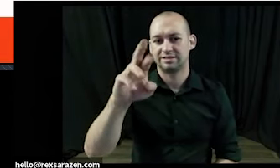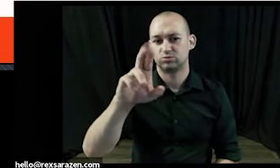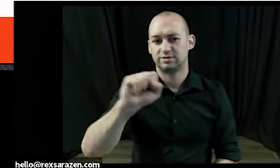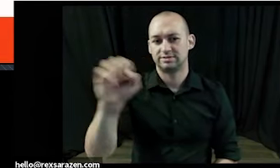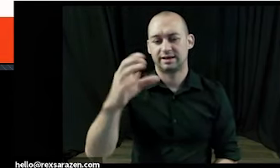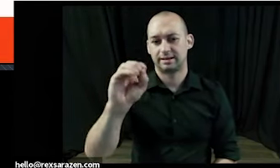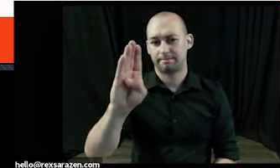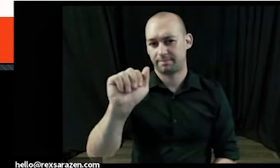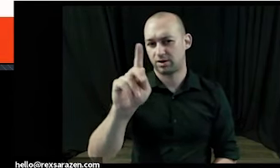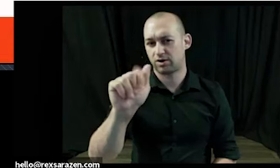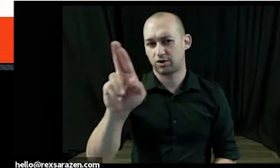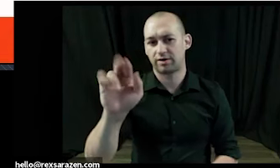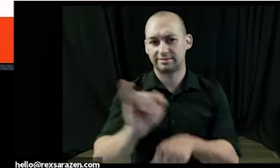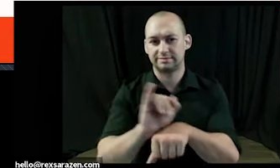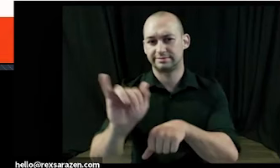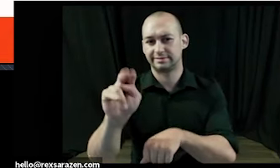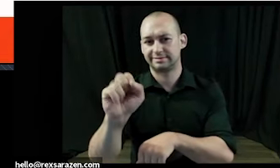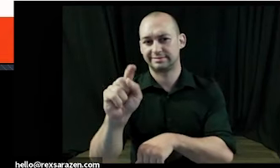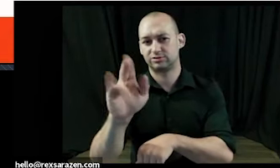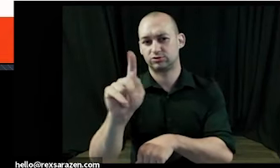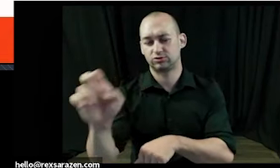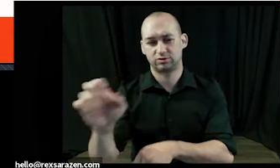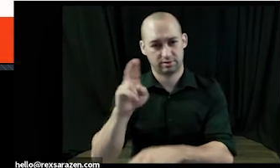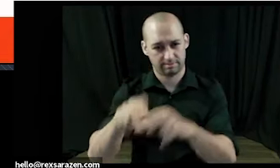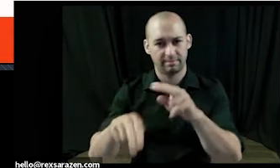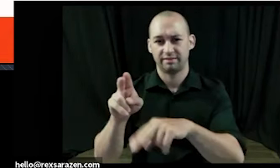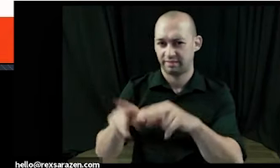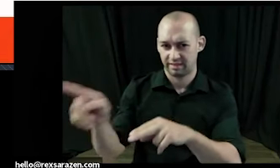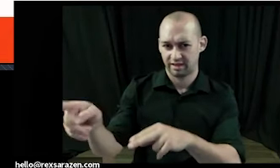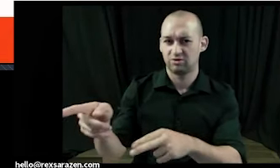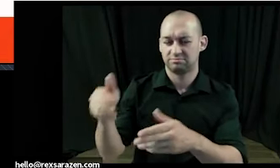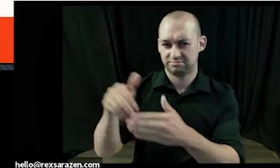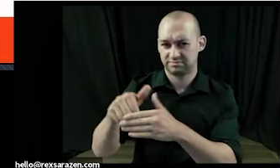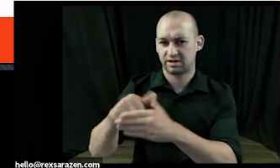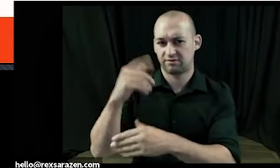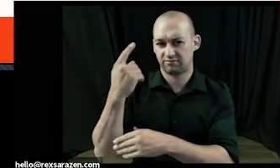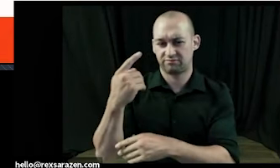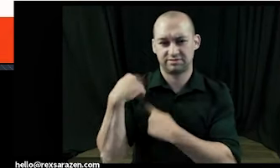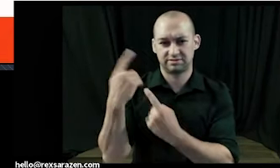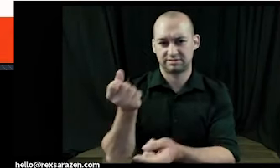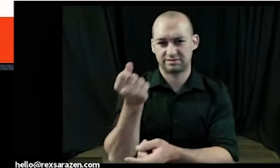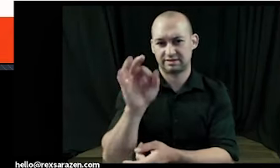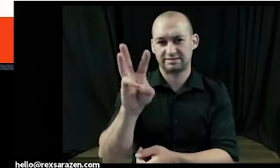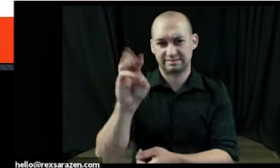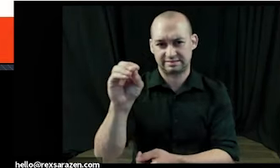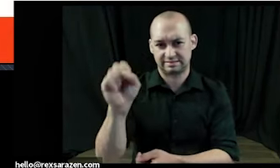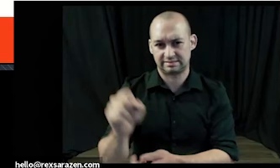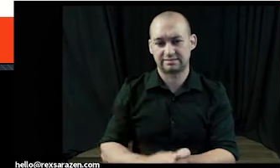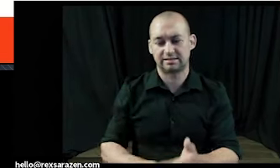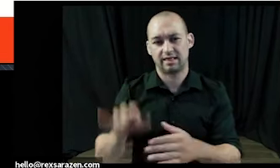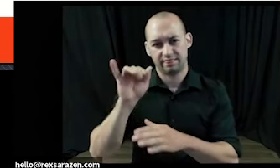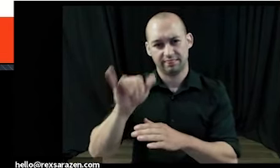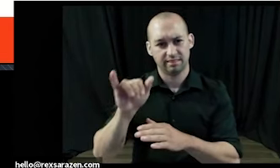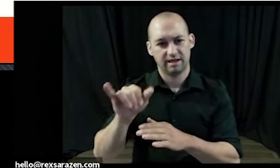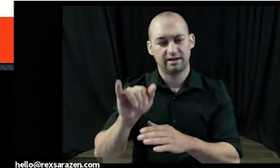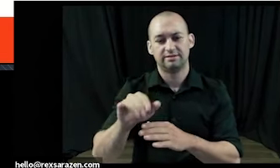Institute. And we have been in that building since the 1950s. Now, the branch of the YWCA in Berkeley,